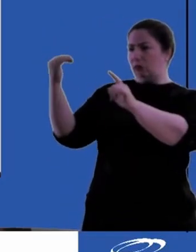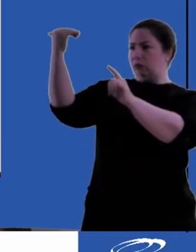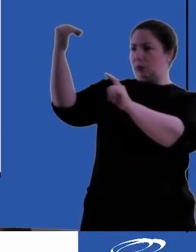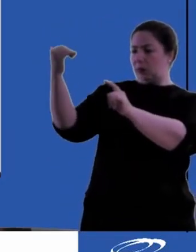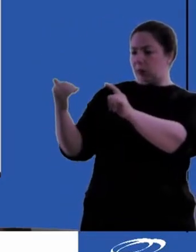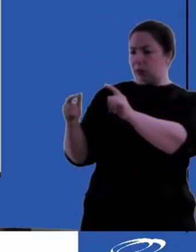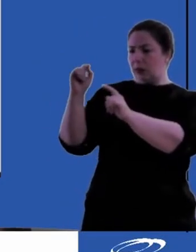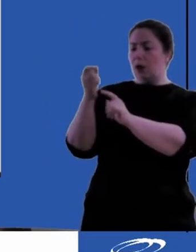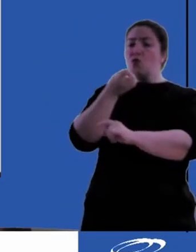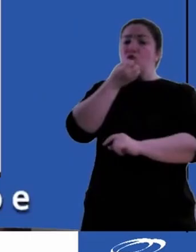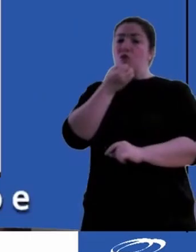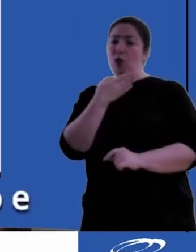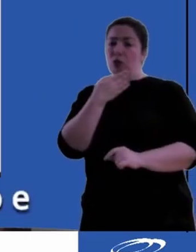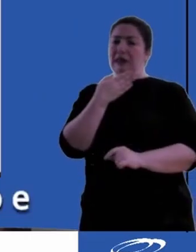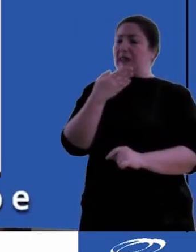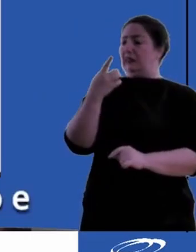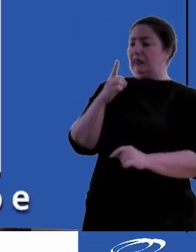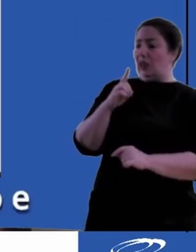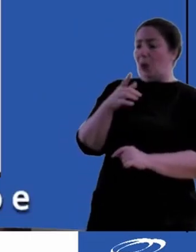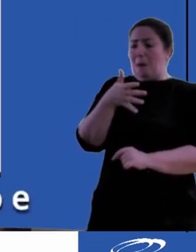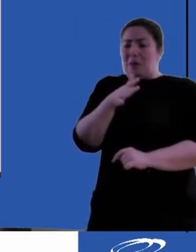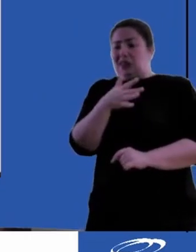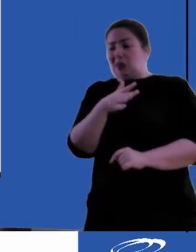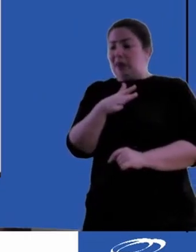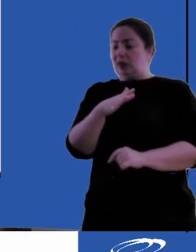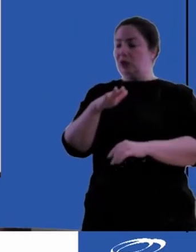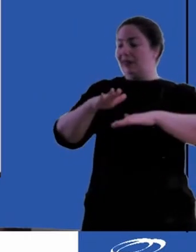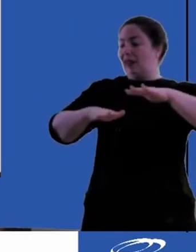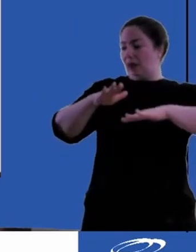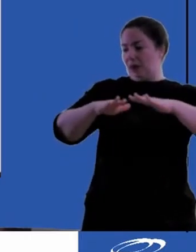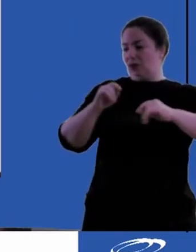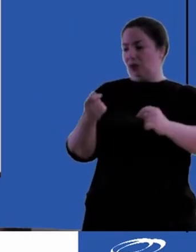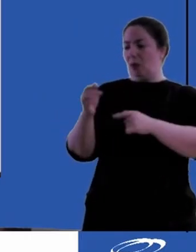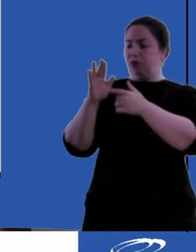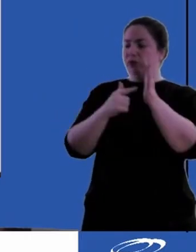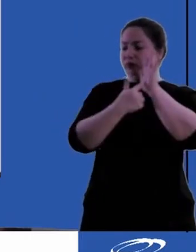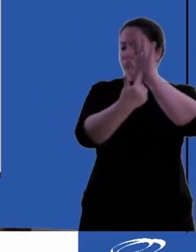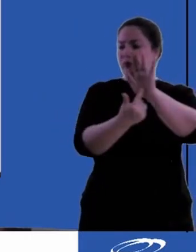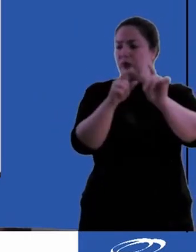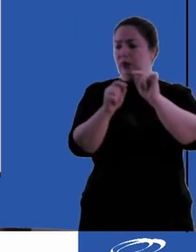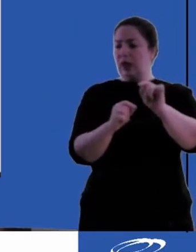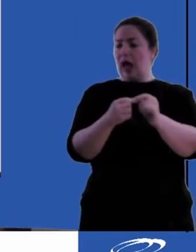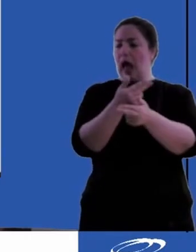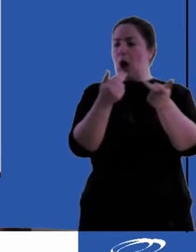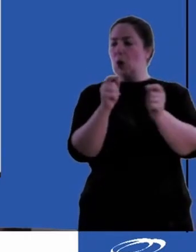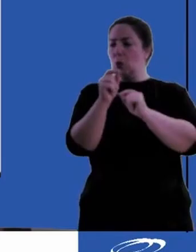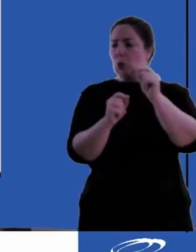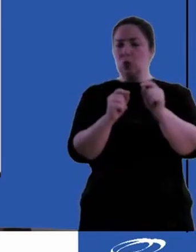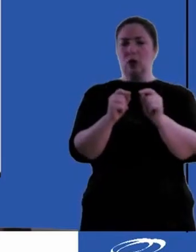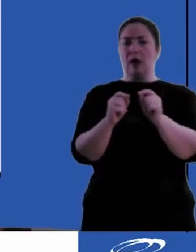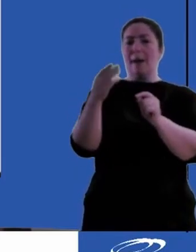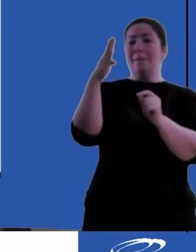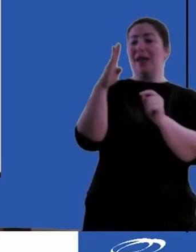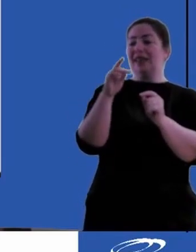in periprosthetic joint infection. So we continue to work, and I'm going to show you some of the data. I'm trying to find those organisms that are causing periprosthetic joint